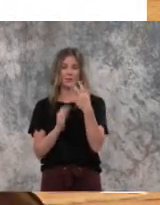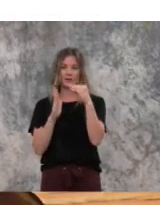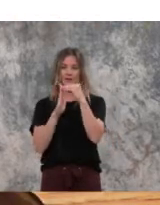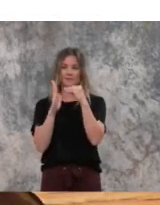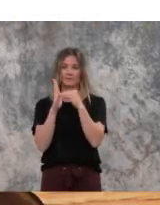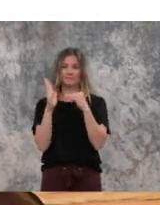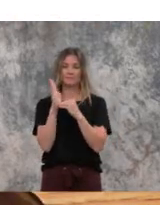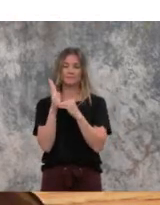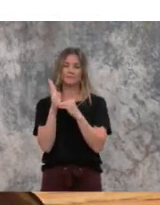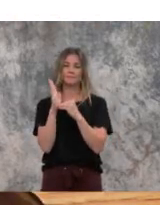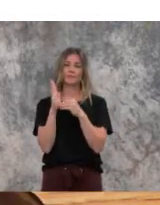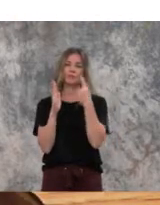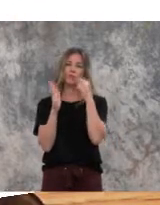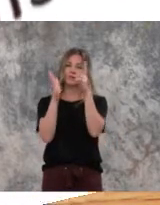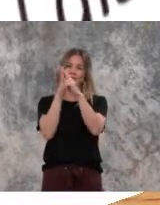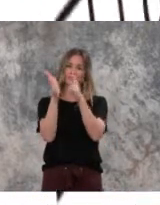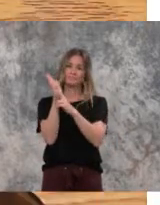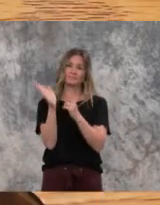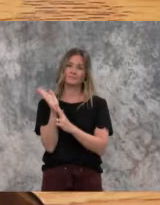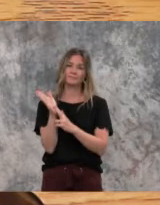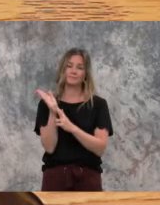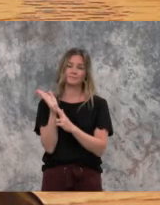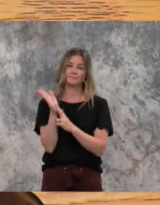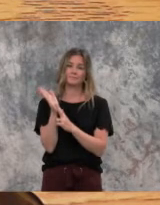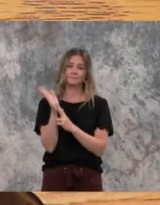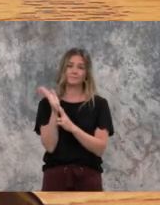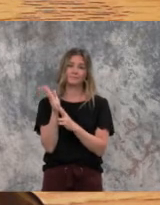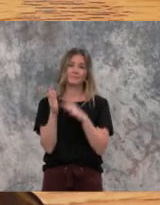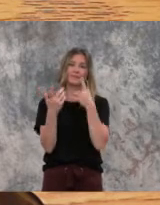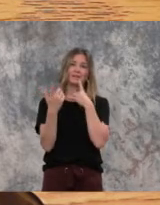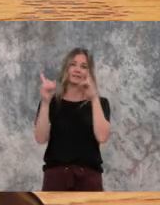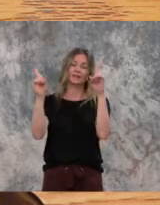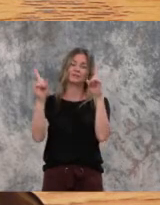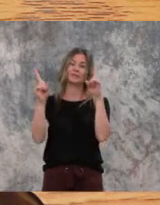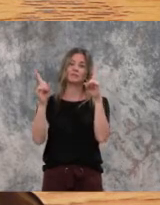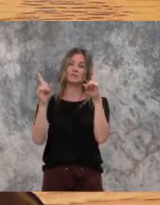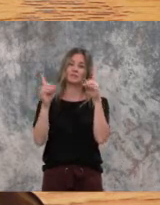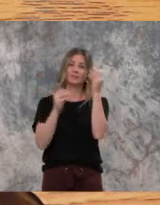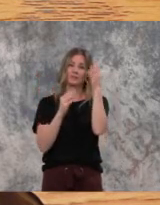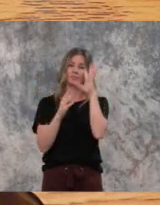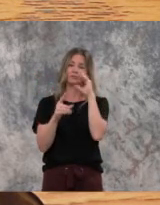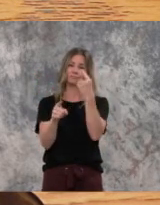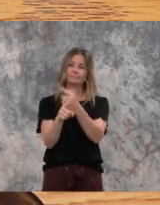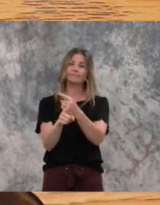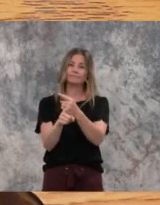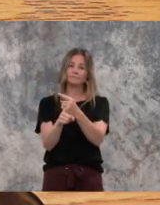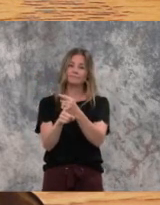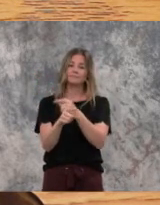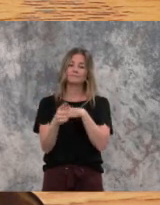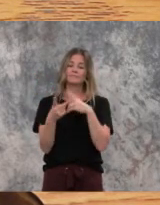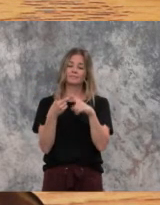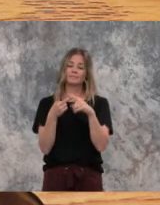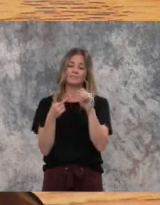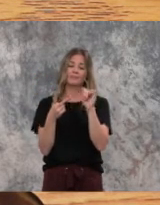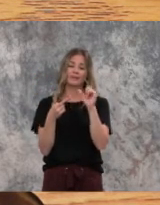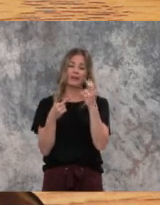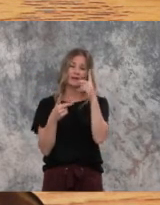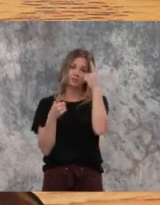for signatures. The declaration that information is correct. The AISH